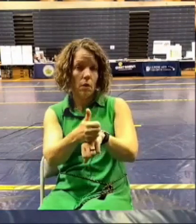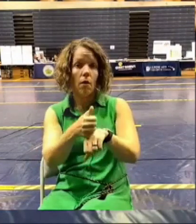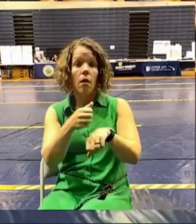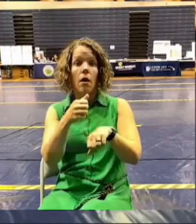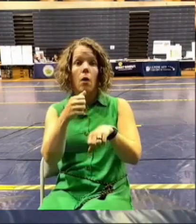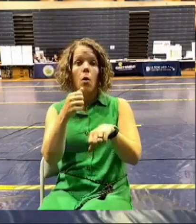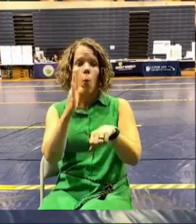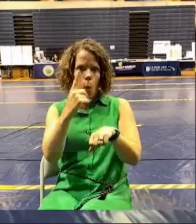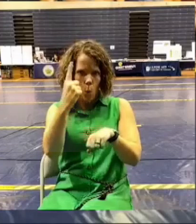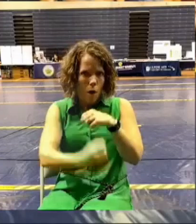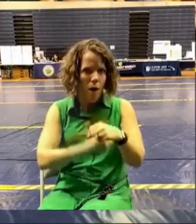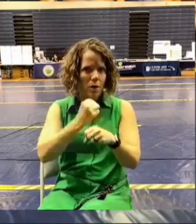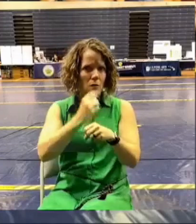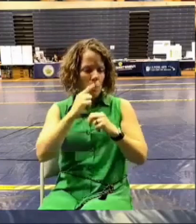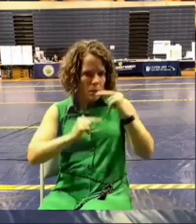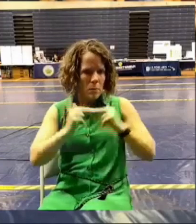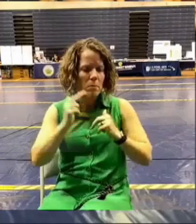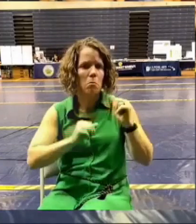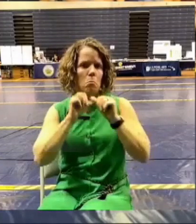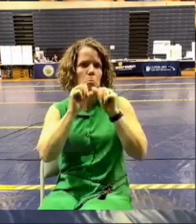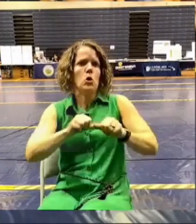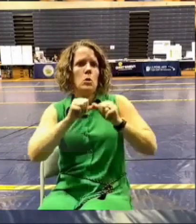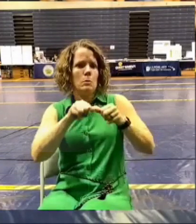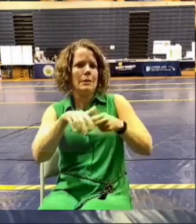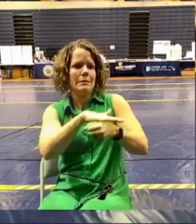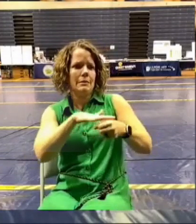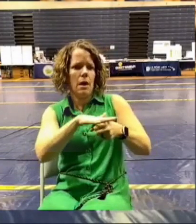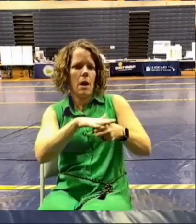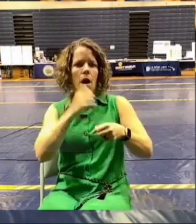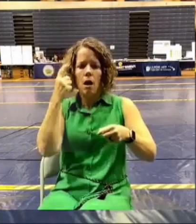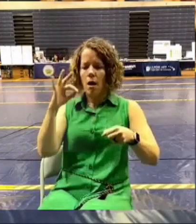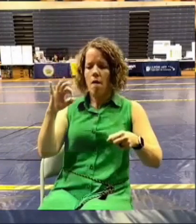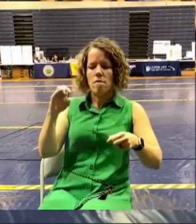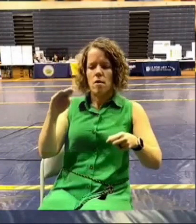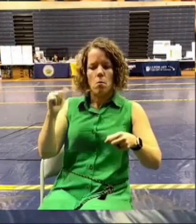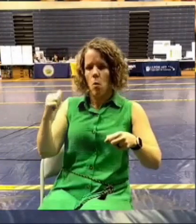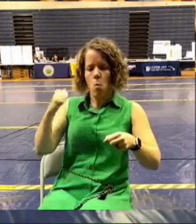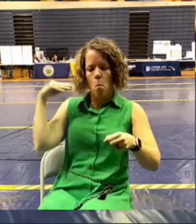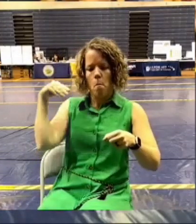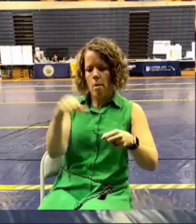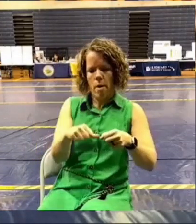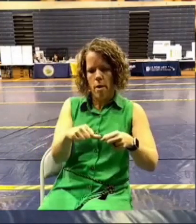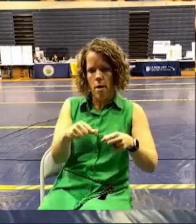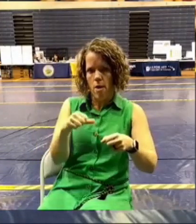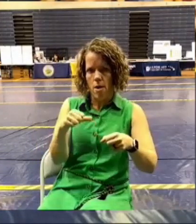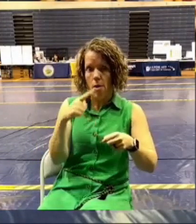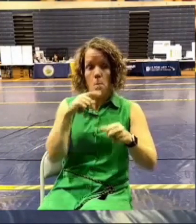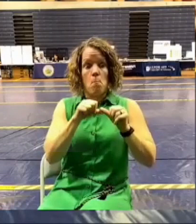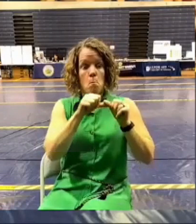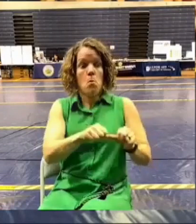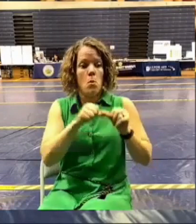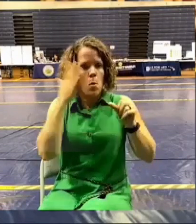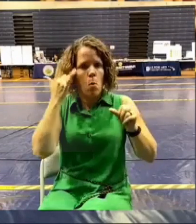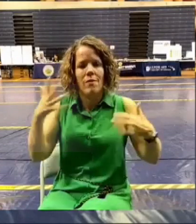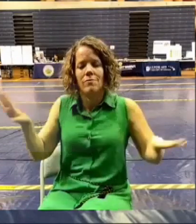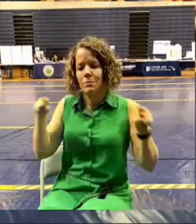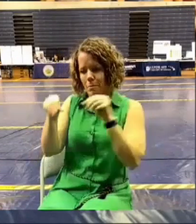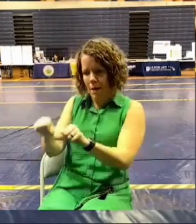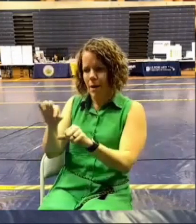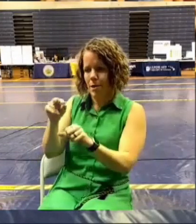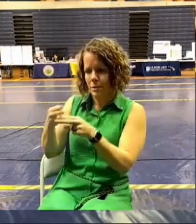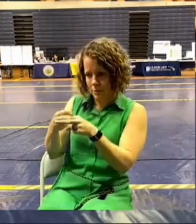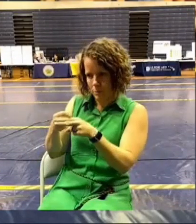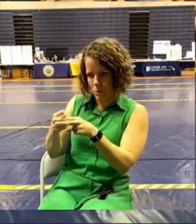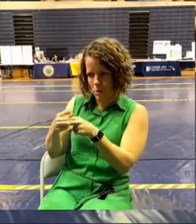site, but you could, because if 45 days you could move, you could bypass